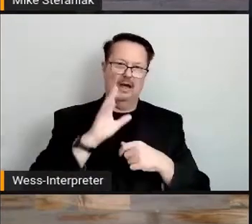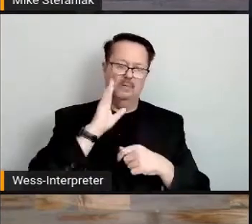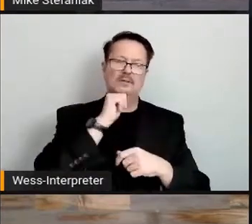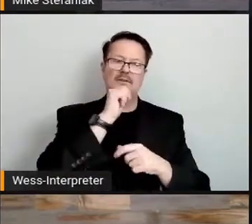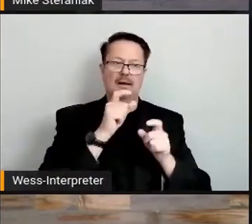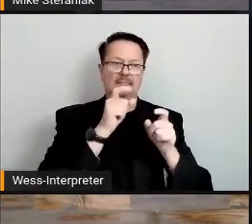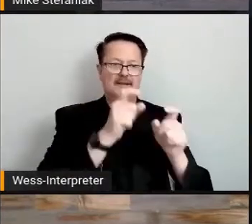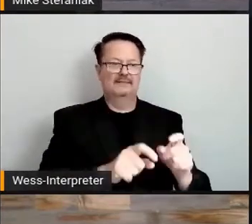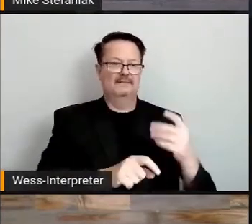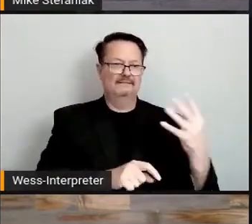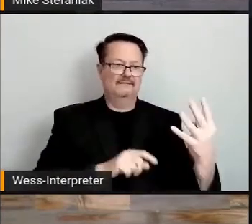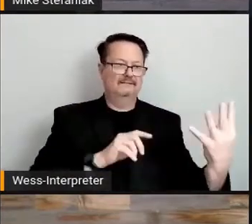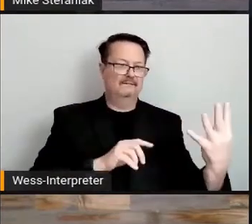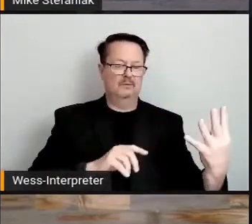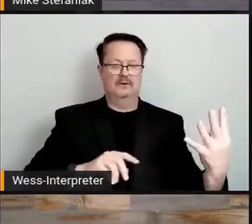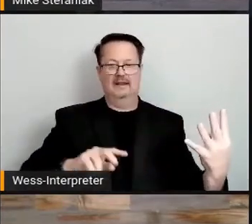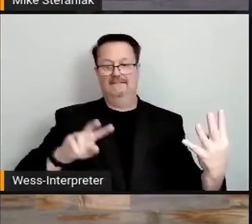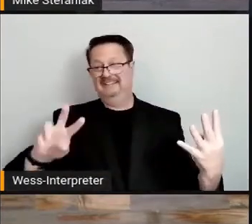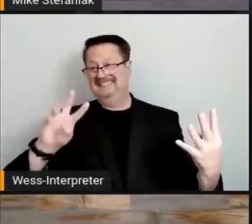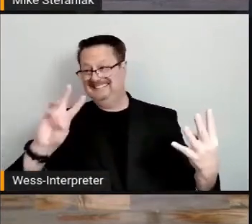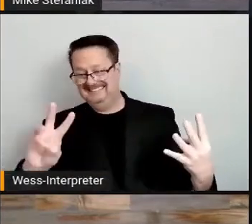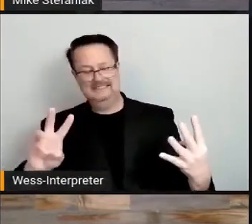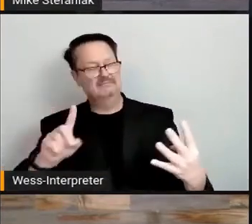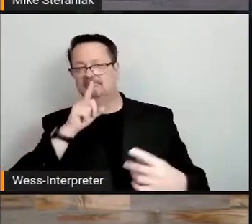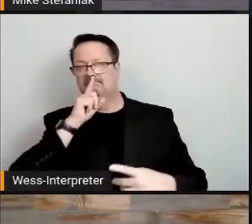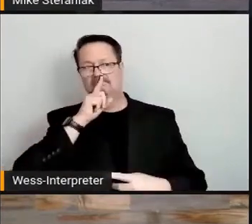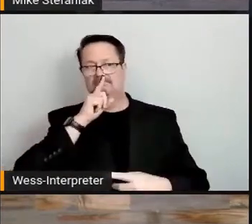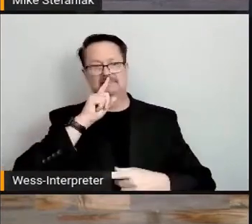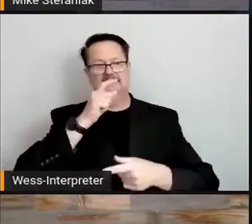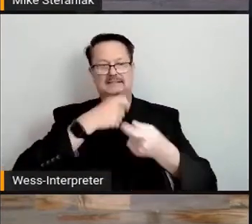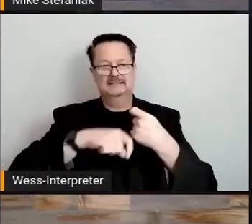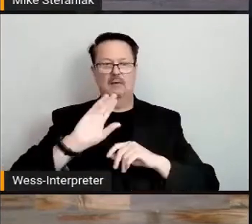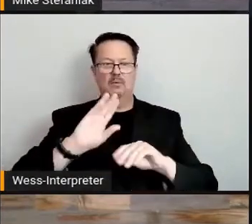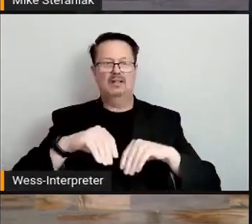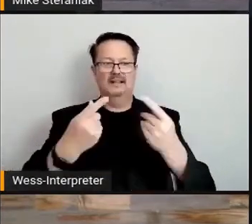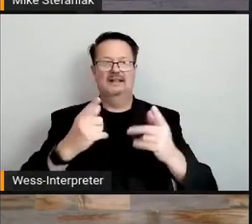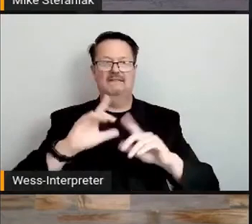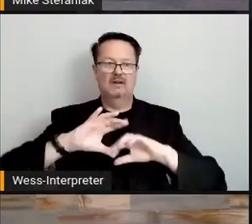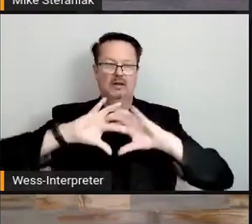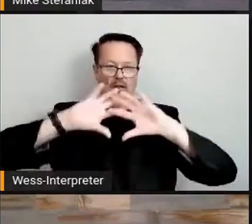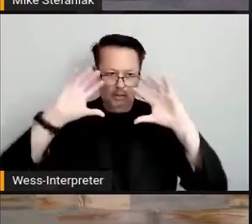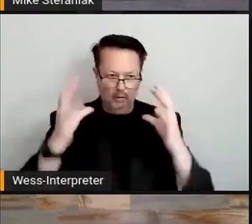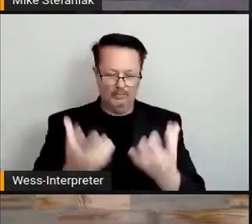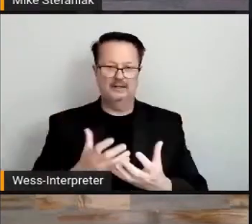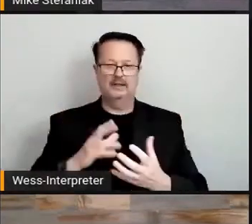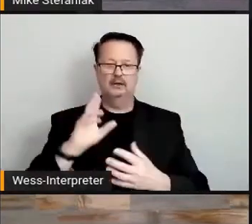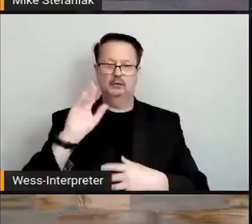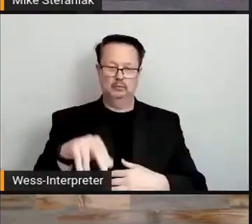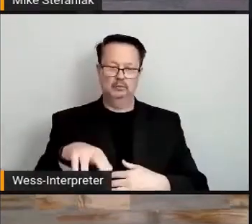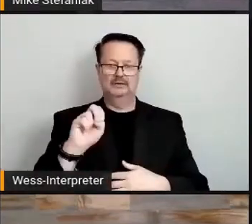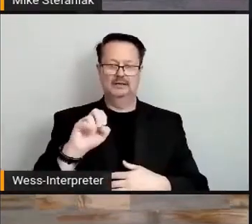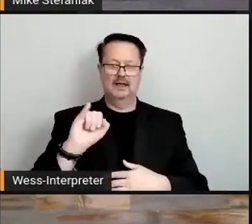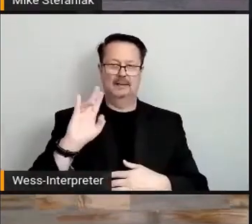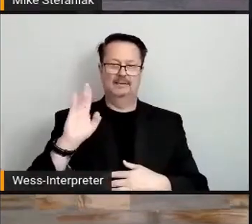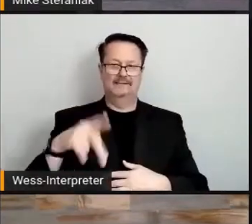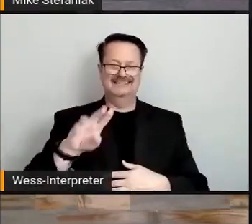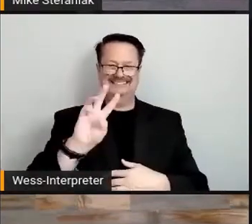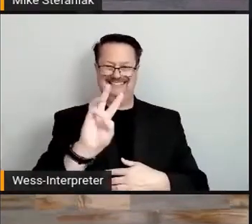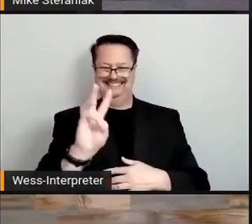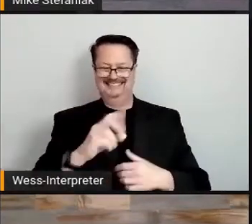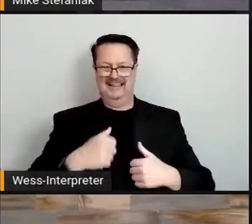v6 address. Instead, every pod will get a globally unique IPv6 address assigned per pod.